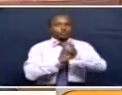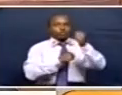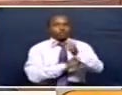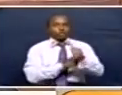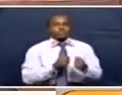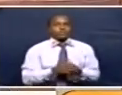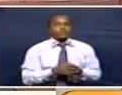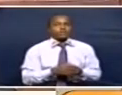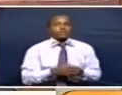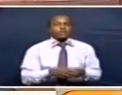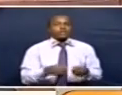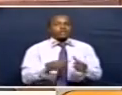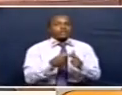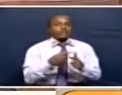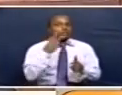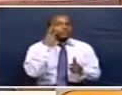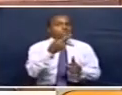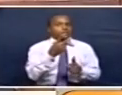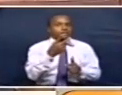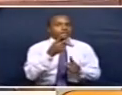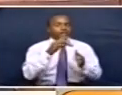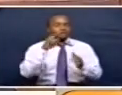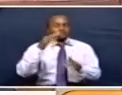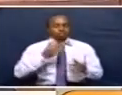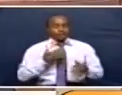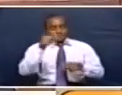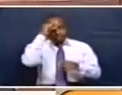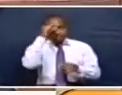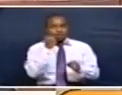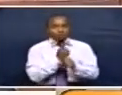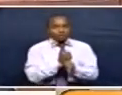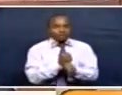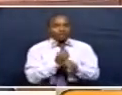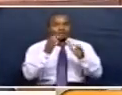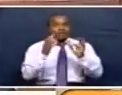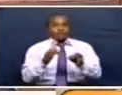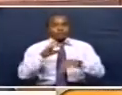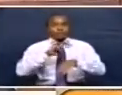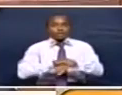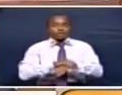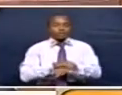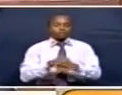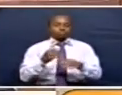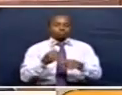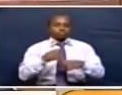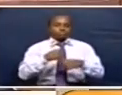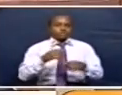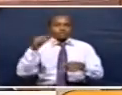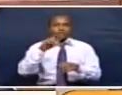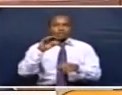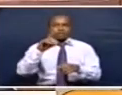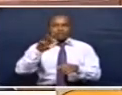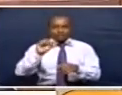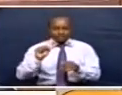bursaries, then it will be seen that Mutua's government is working. If you get graders and you go and grade the roads, you get tippers, and